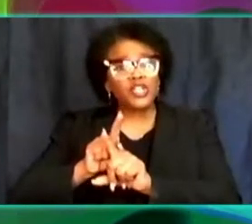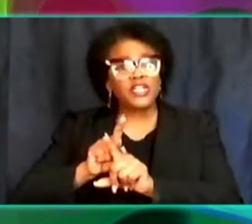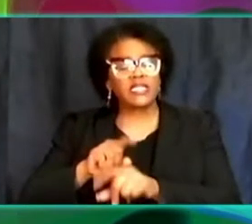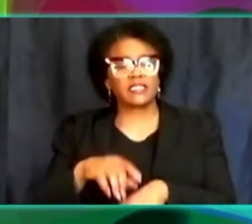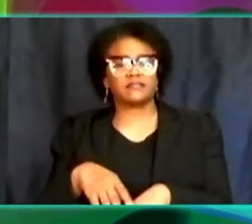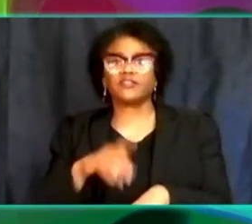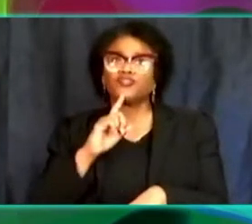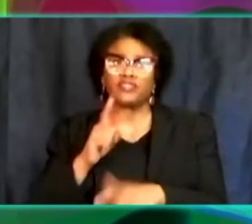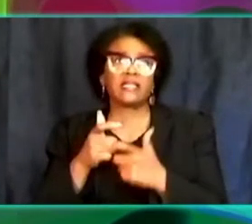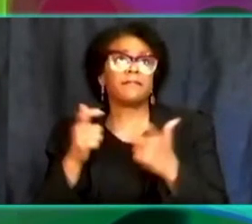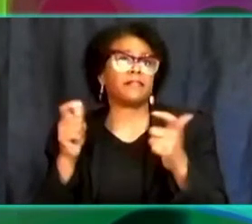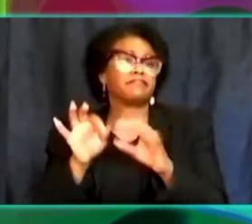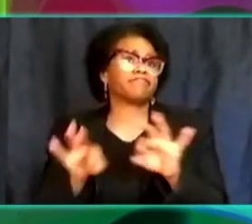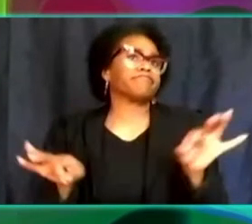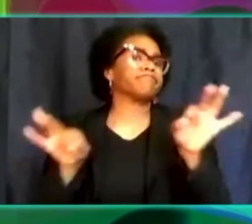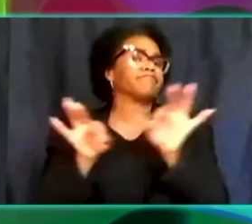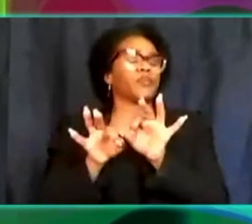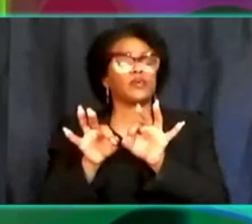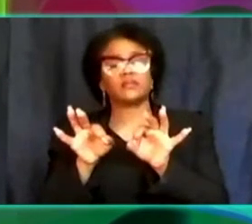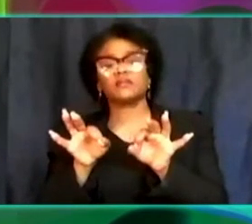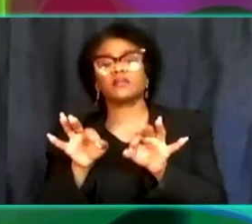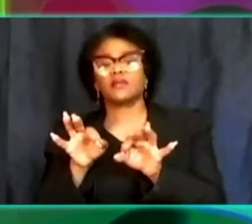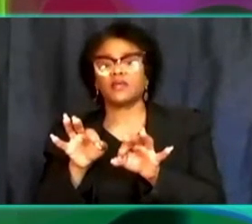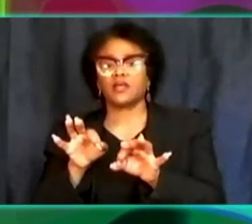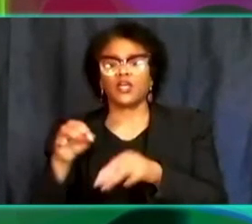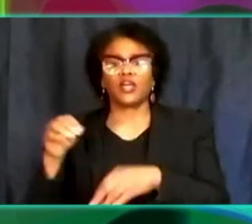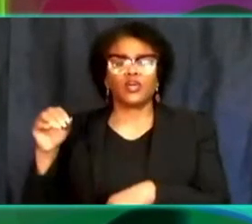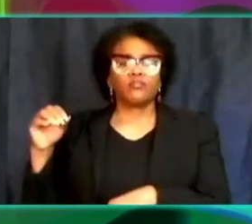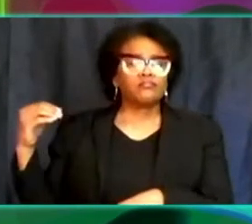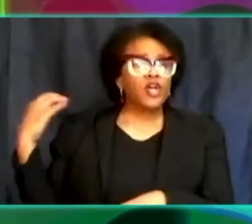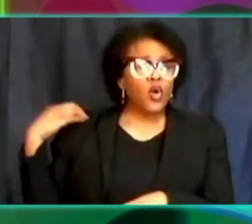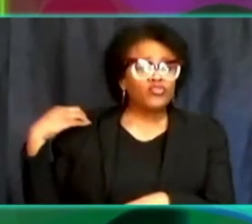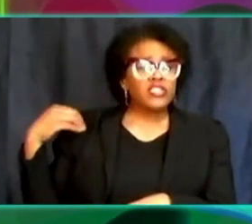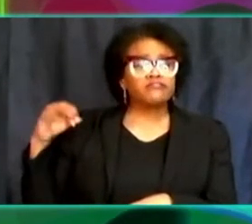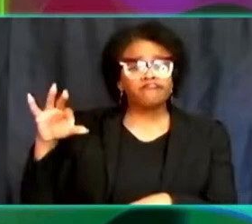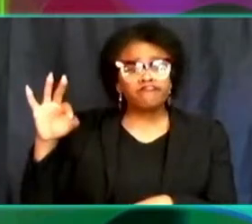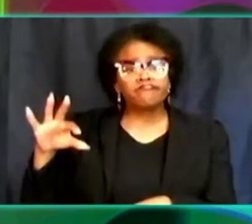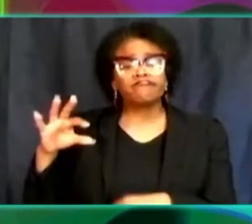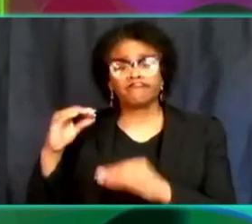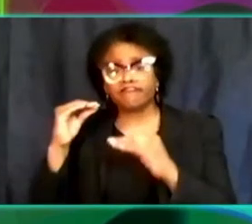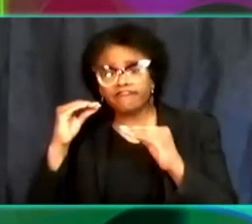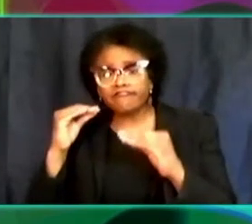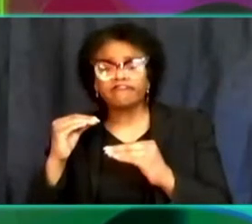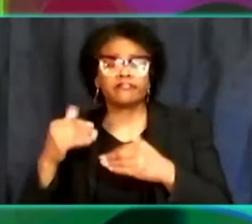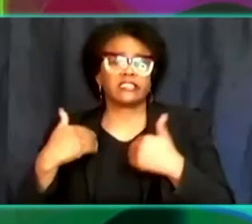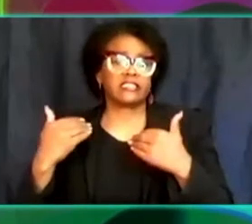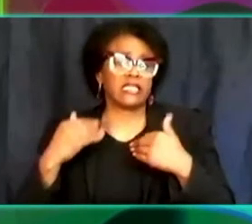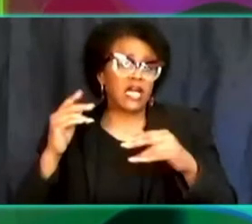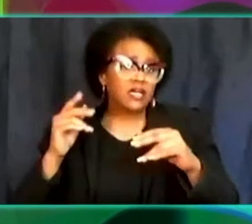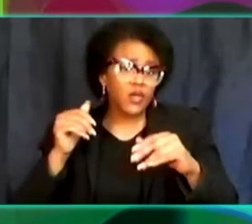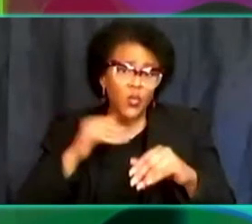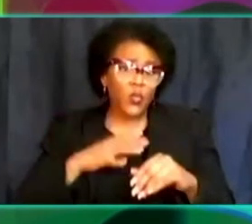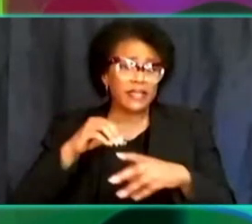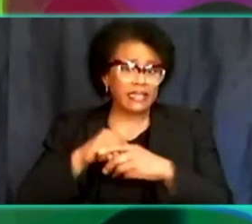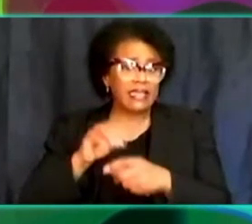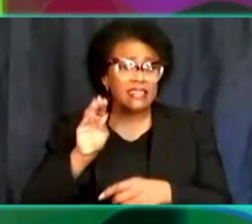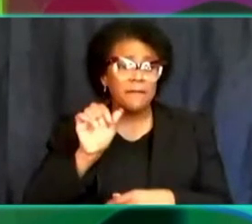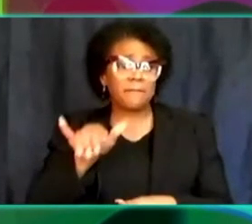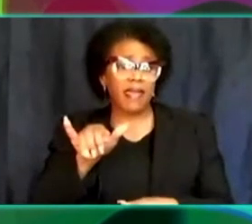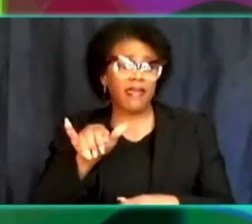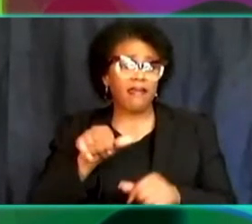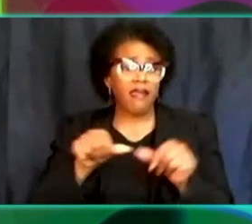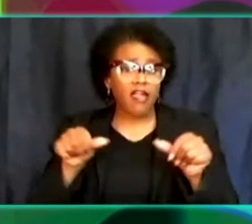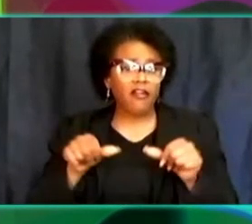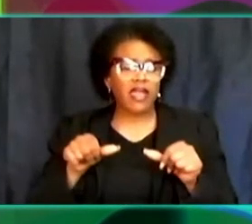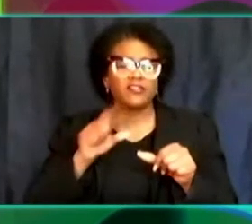big deal for us, to be coaching young women in the Bay Area with writing, and just, you know, trying to stay connected to youth all over,